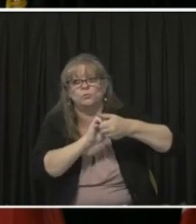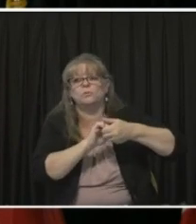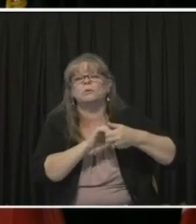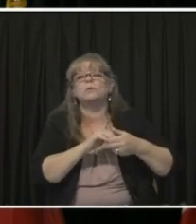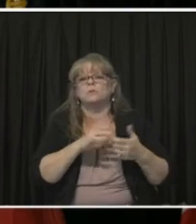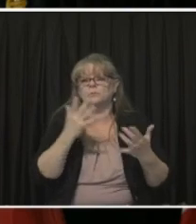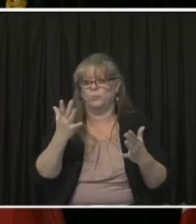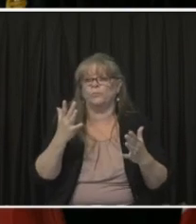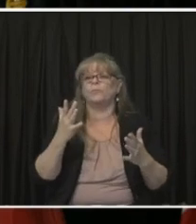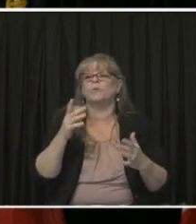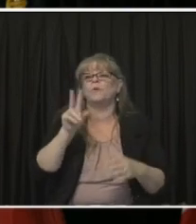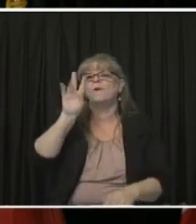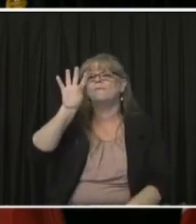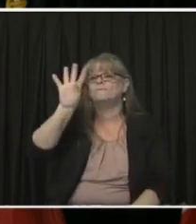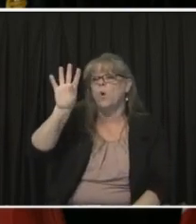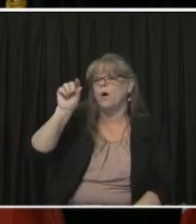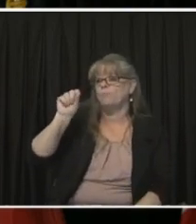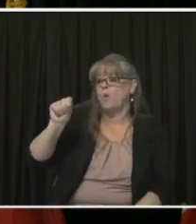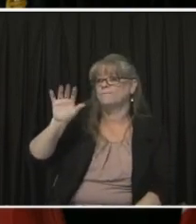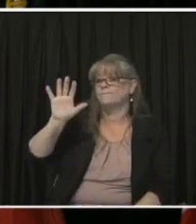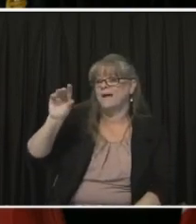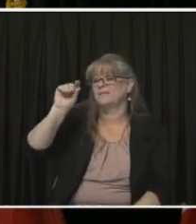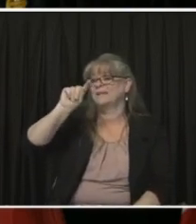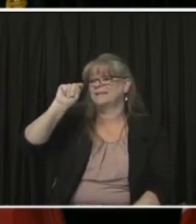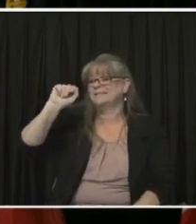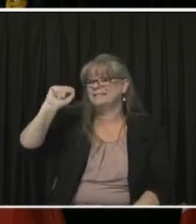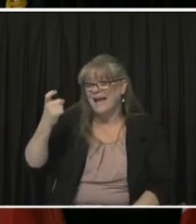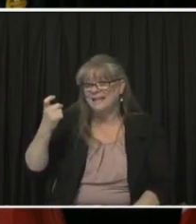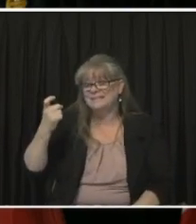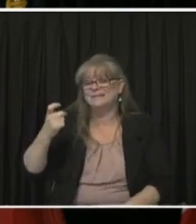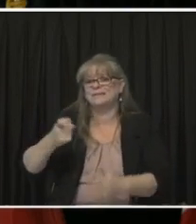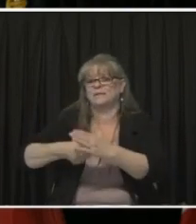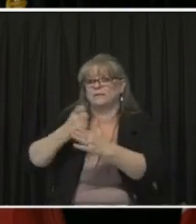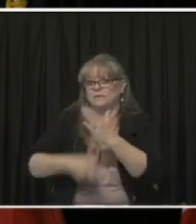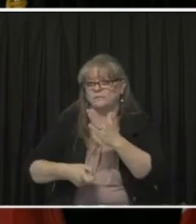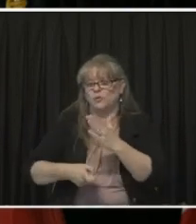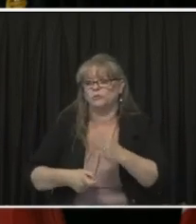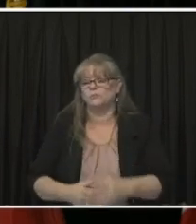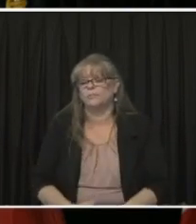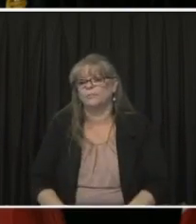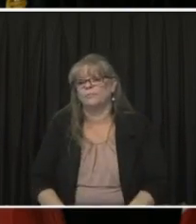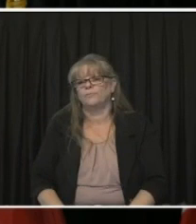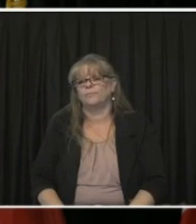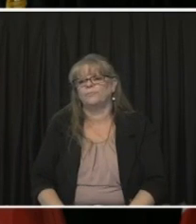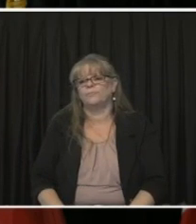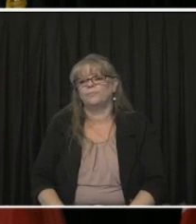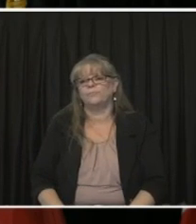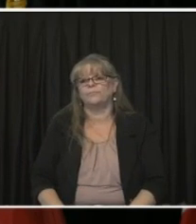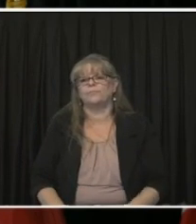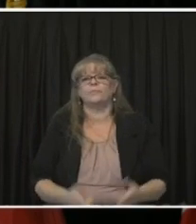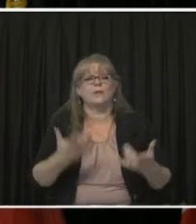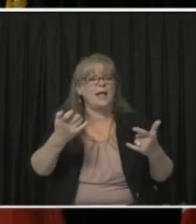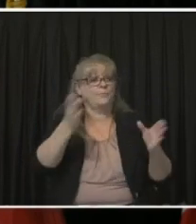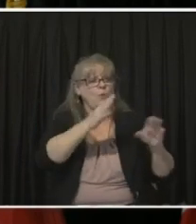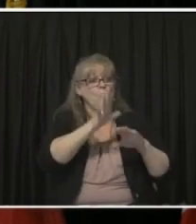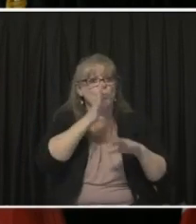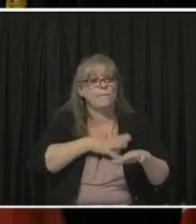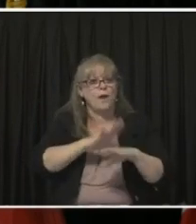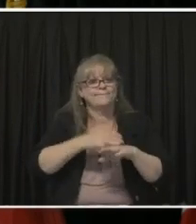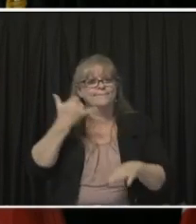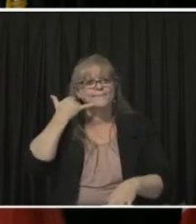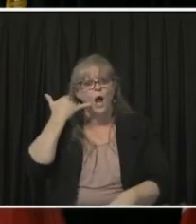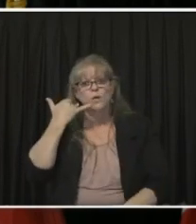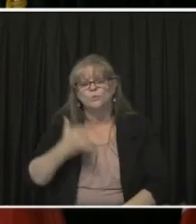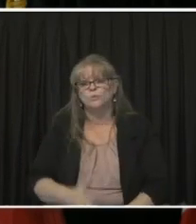Yeah, this is Erica Meltzer from Chalkbeat. There's been some reports that El Paso County